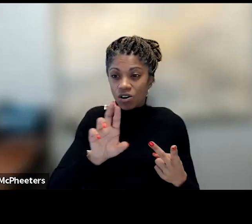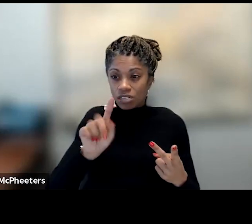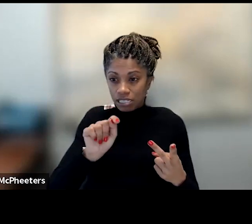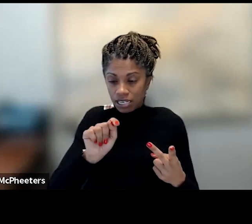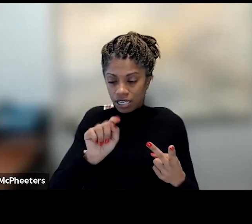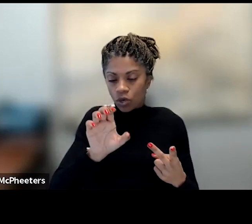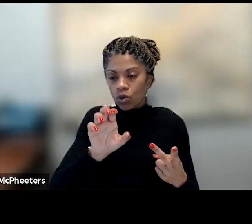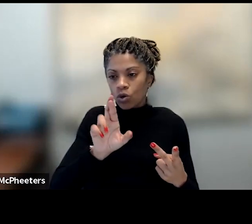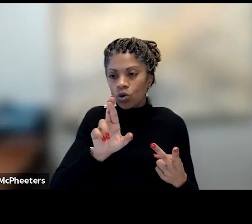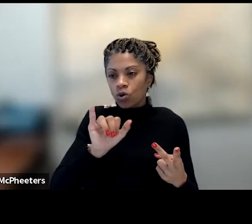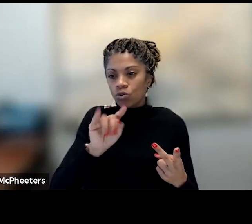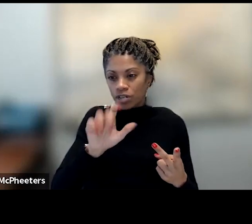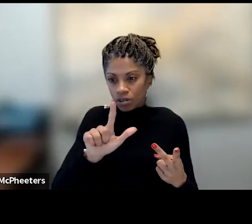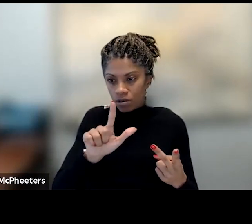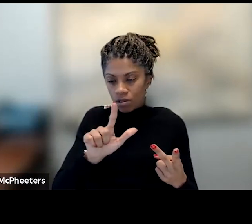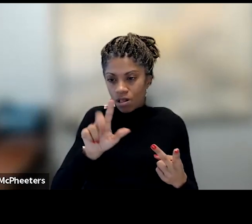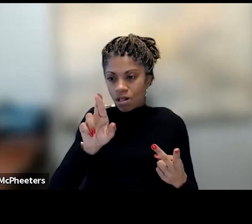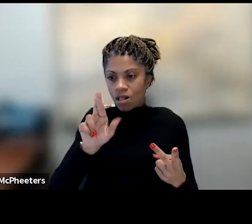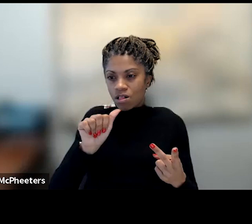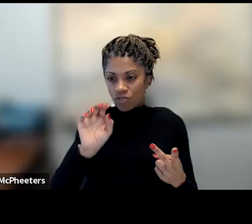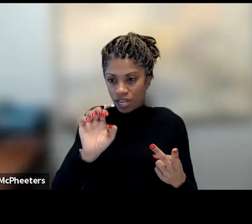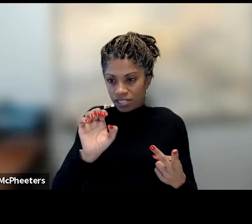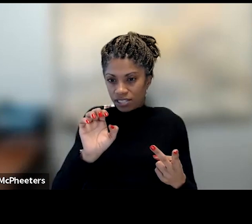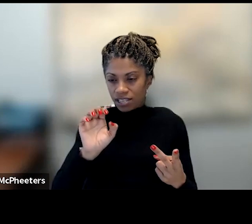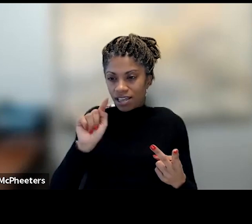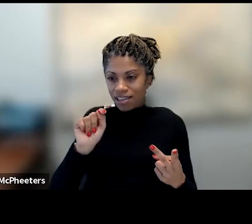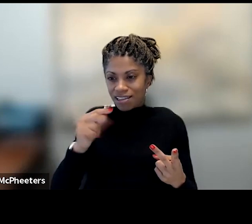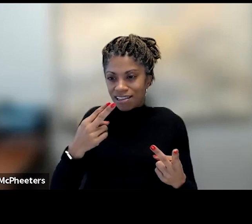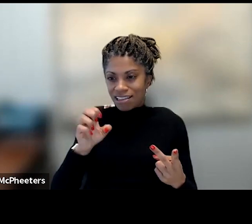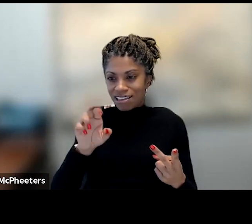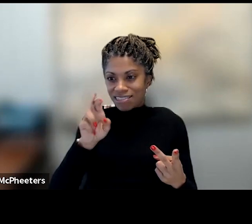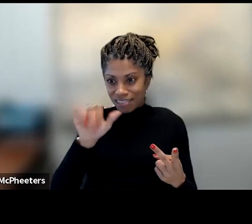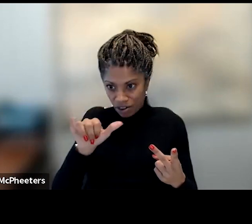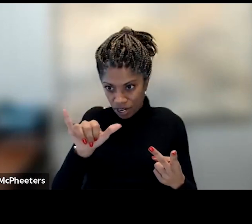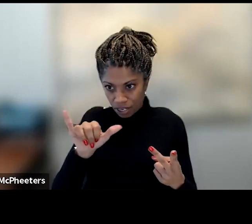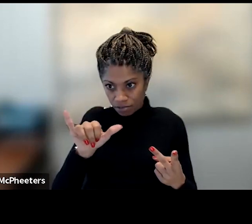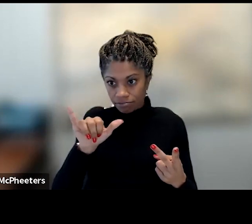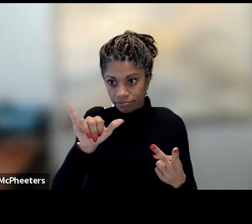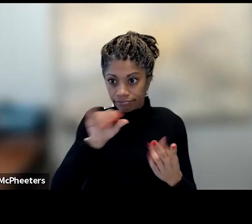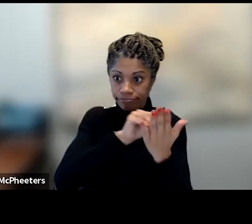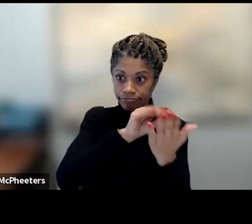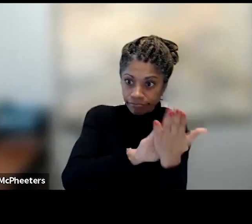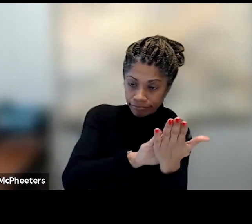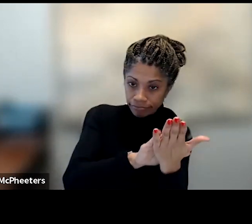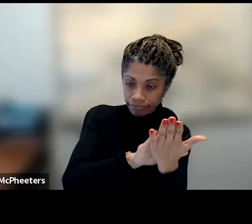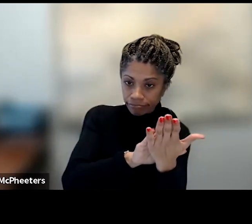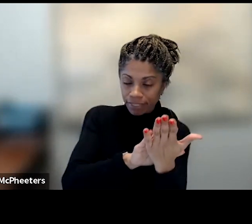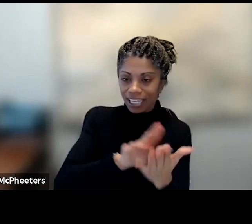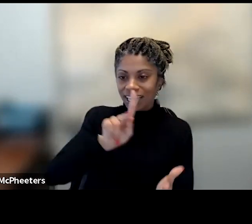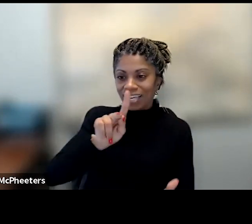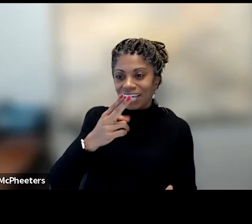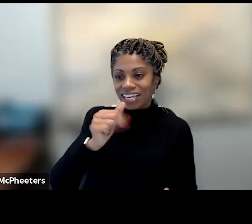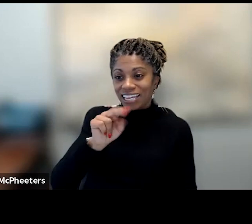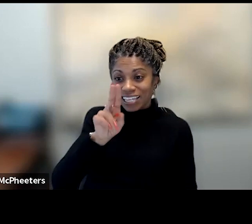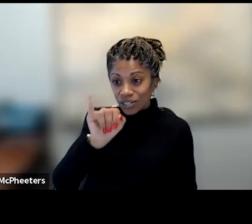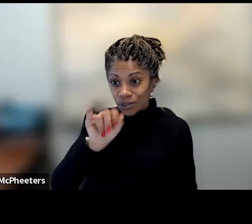as well. And there's a ton of other things. Linguistic hegemony is going to be in there, because we also know that all of us, English